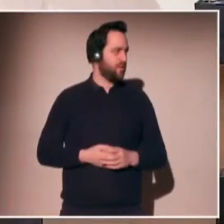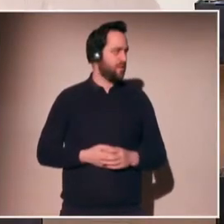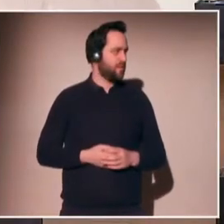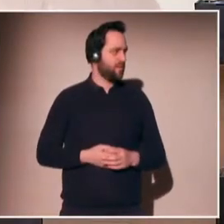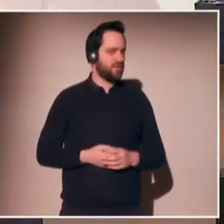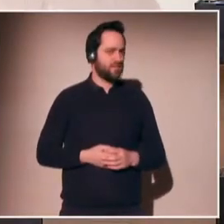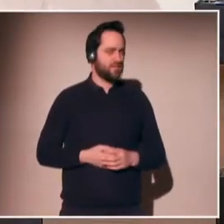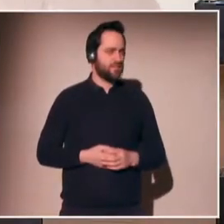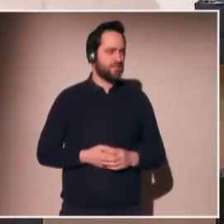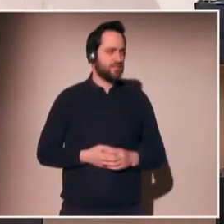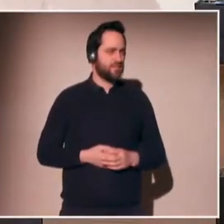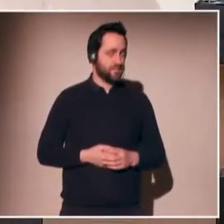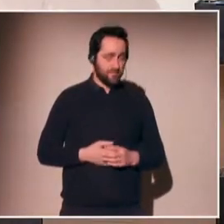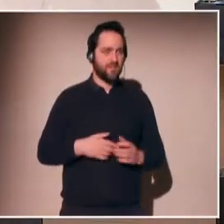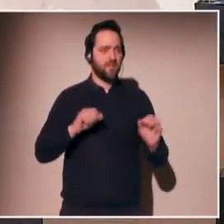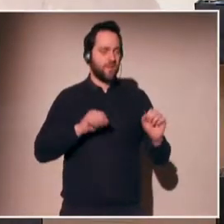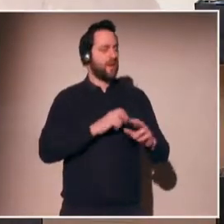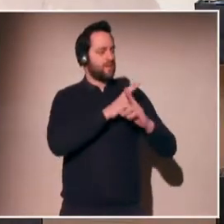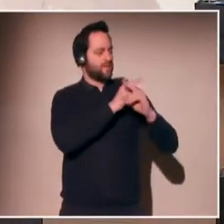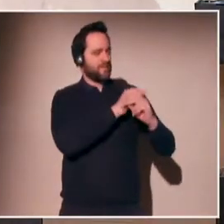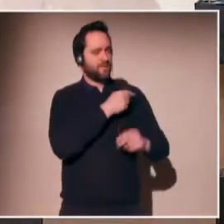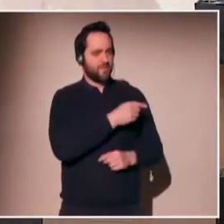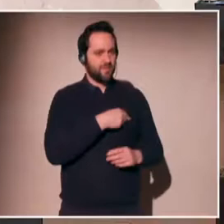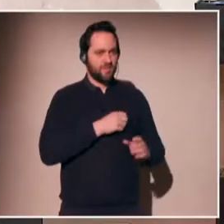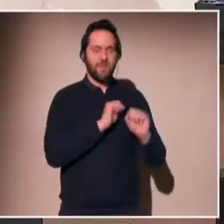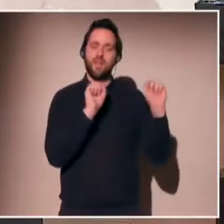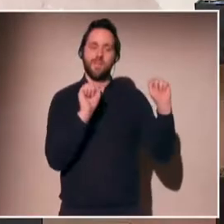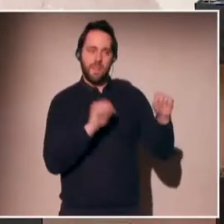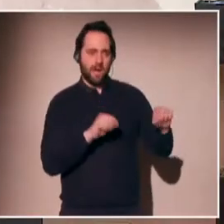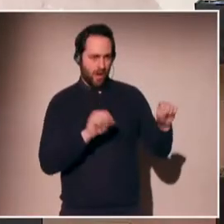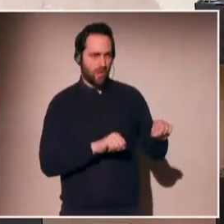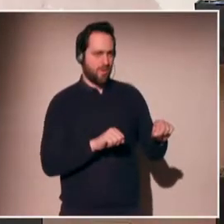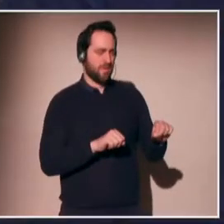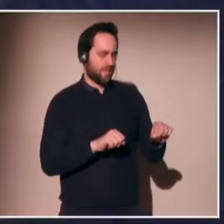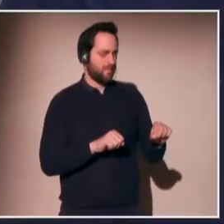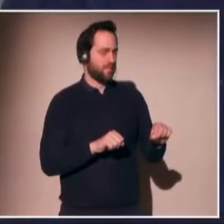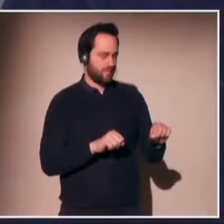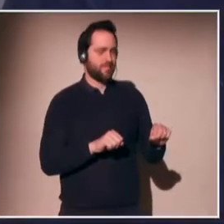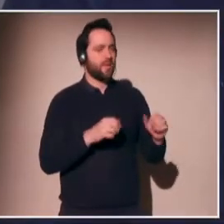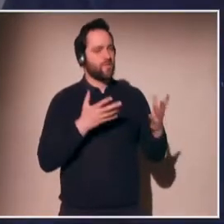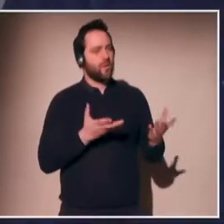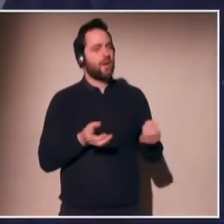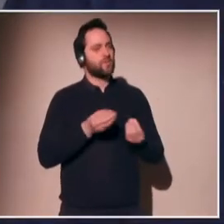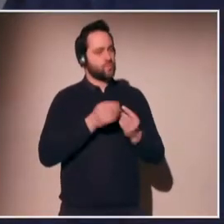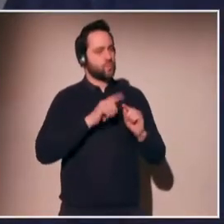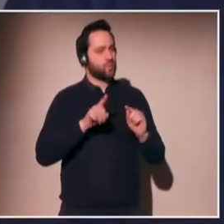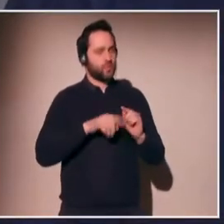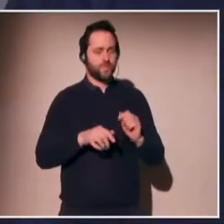definition. What I'd like to add is that in addition to helping to analyze data